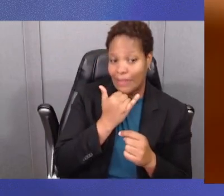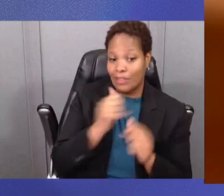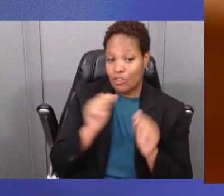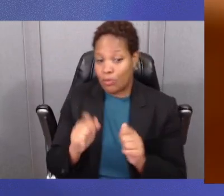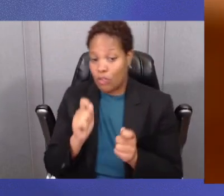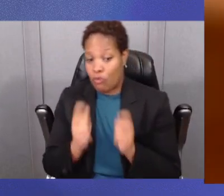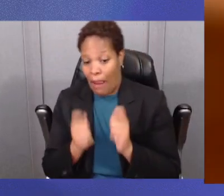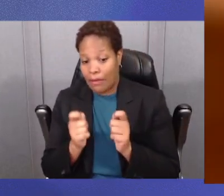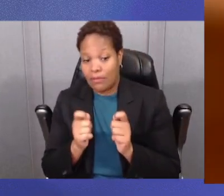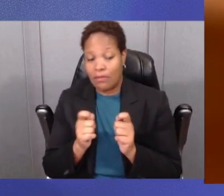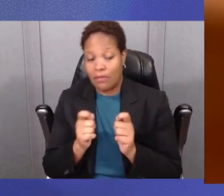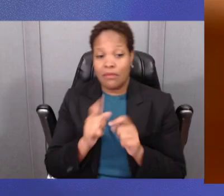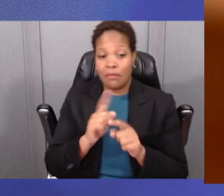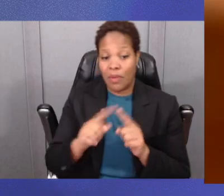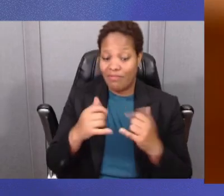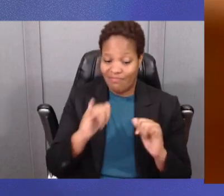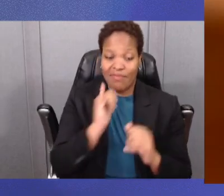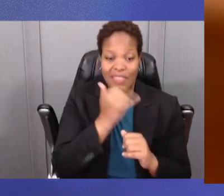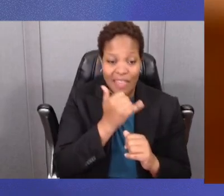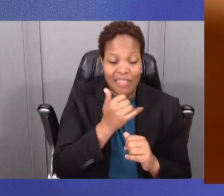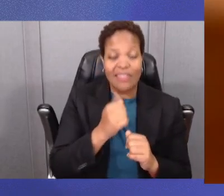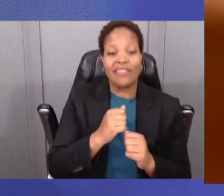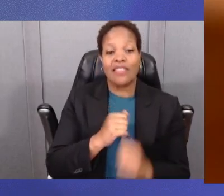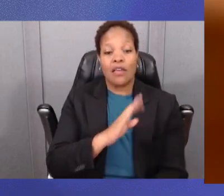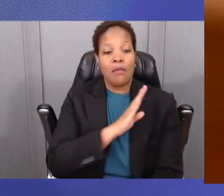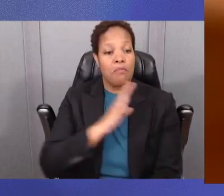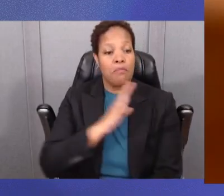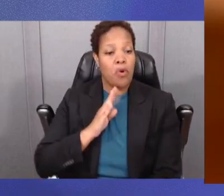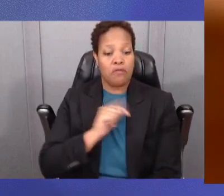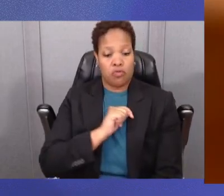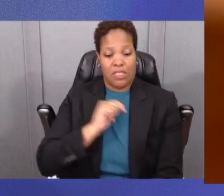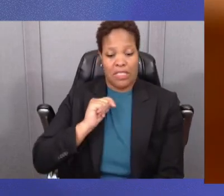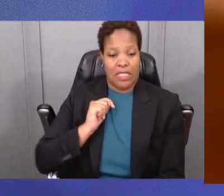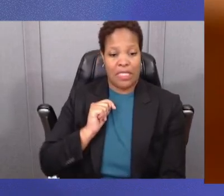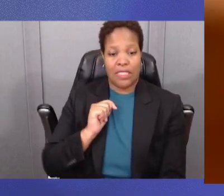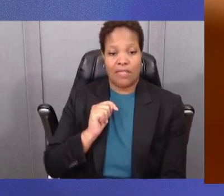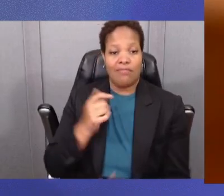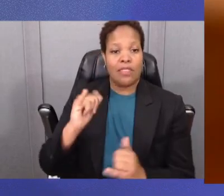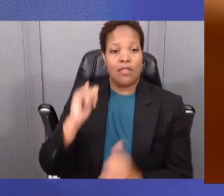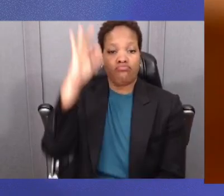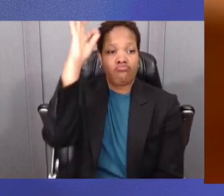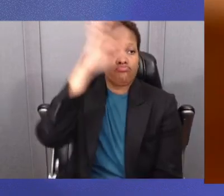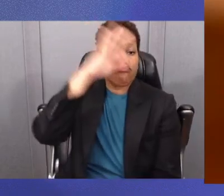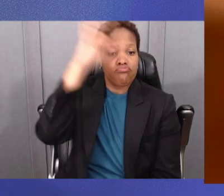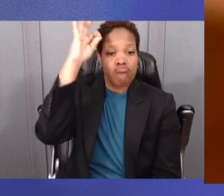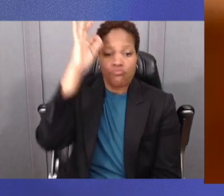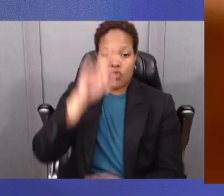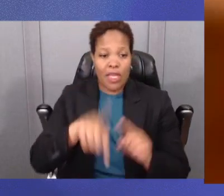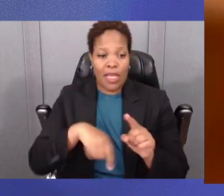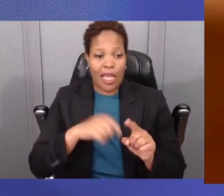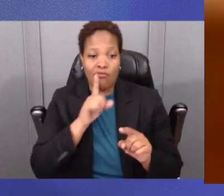and boards of trustees don't even know it often, let alone do something about it.